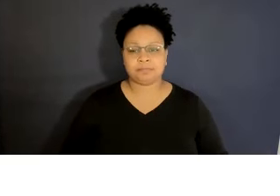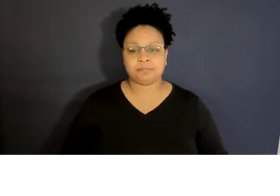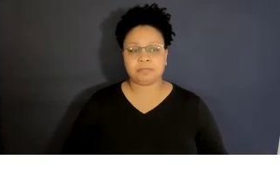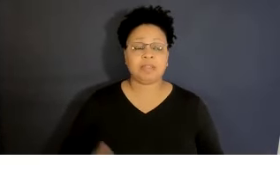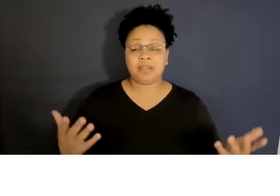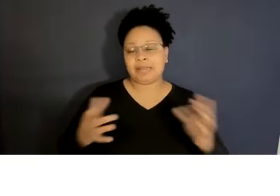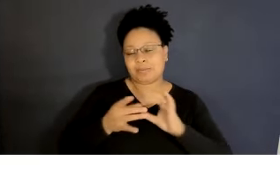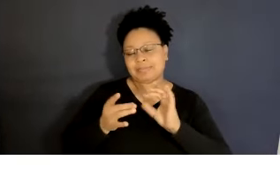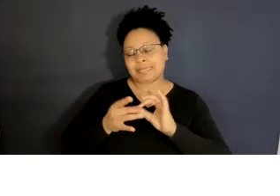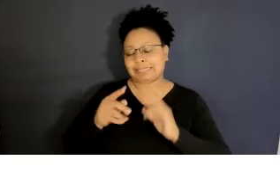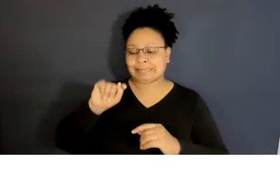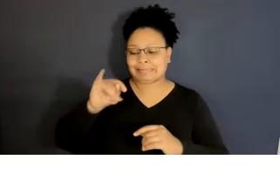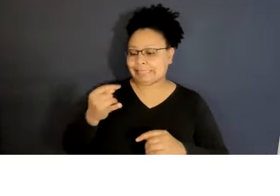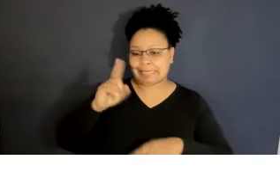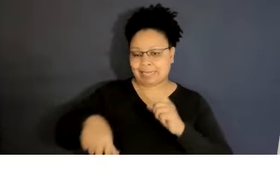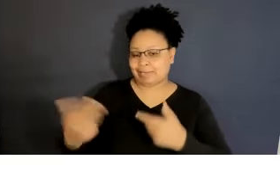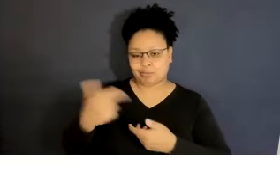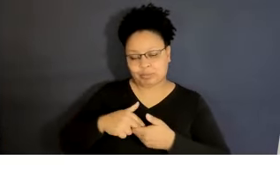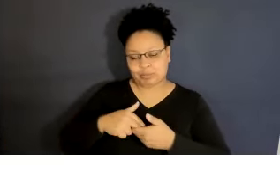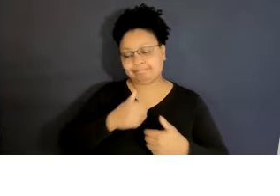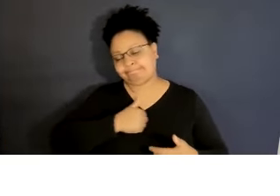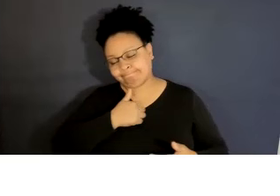And as I said, TJ was not able to join us.